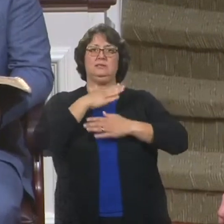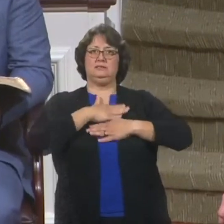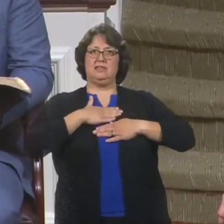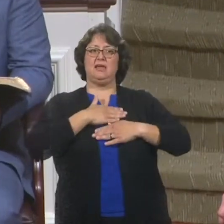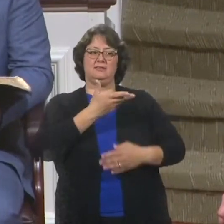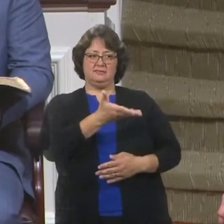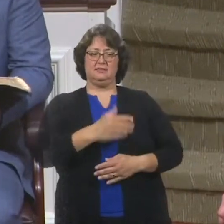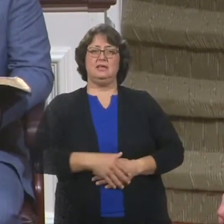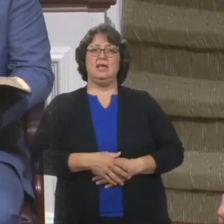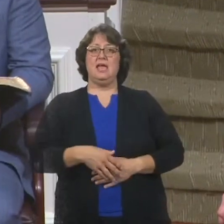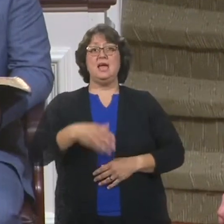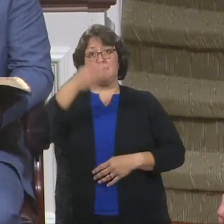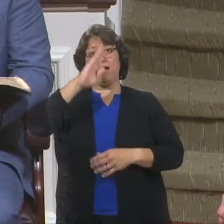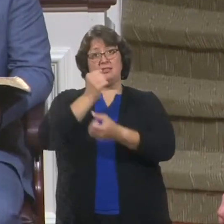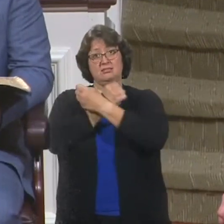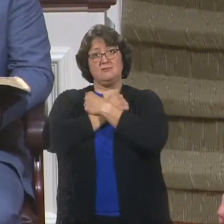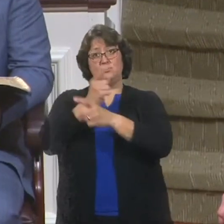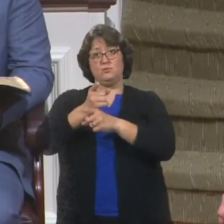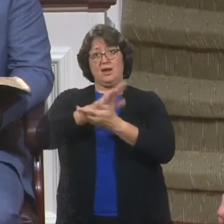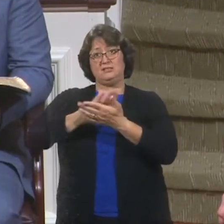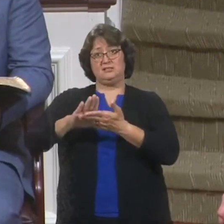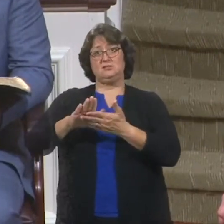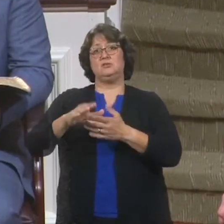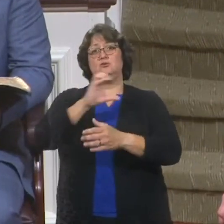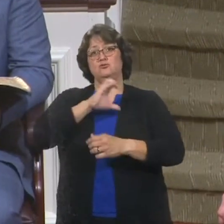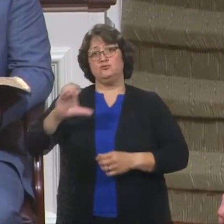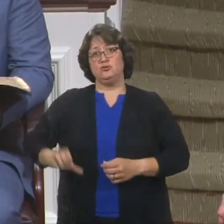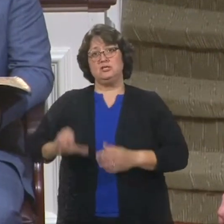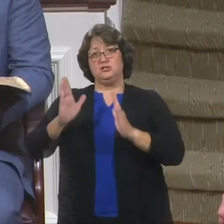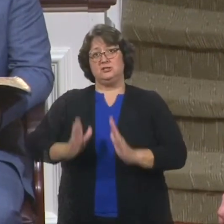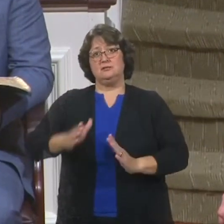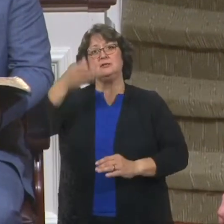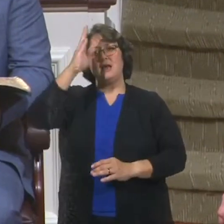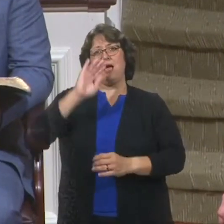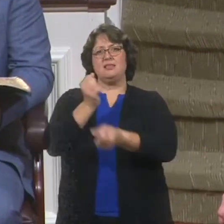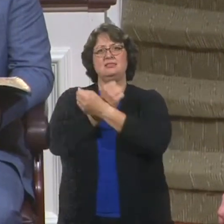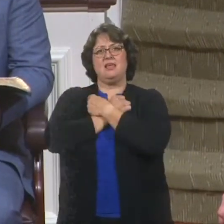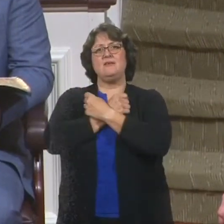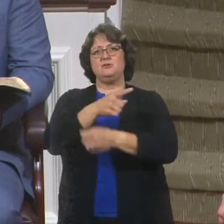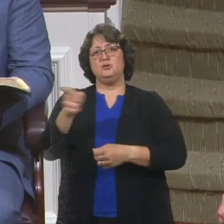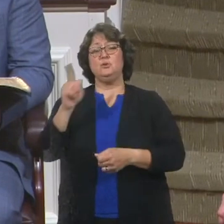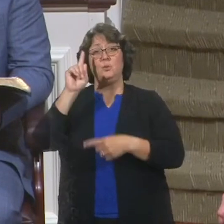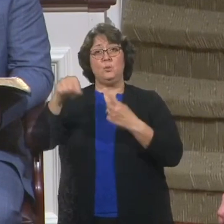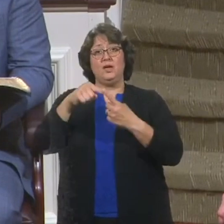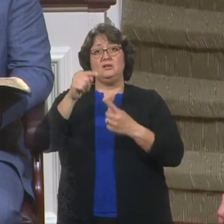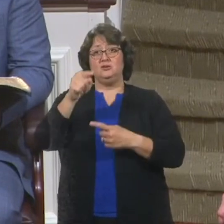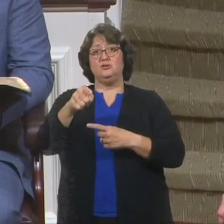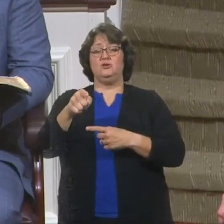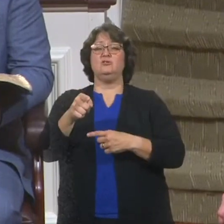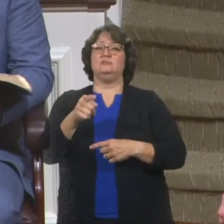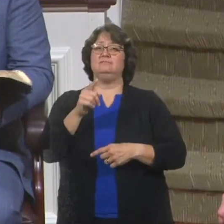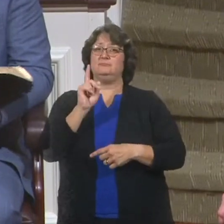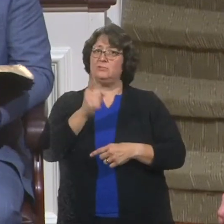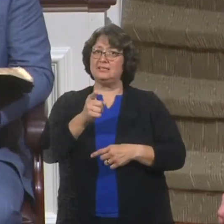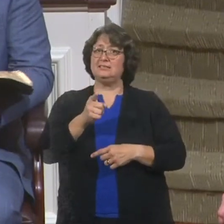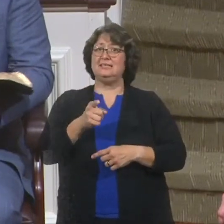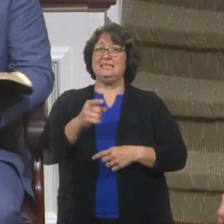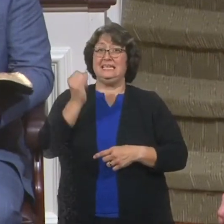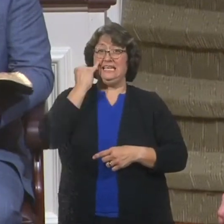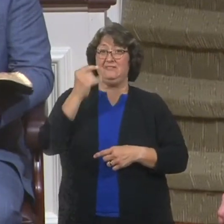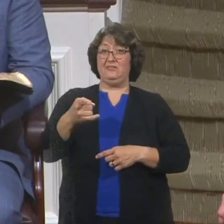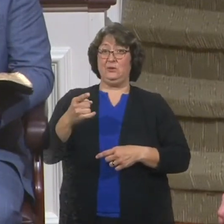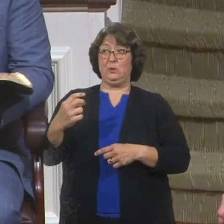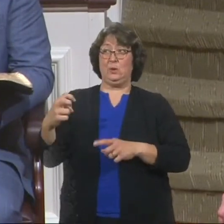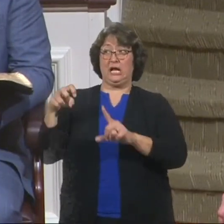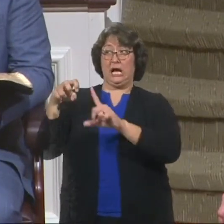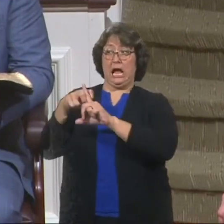righteous Christian. He loves you when you get corrected. How many of you ever got caught in something you thought, I wasn't supposed to get caught.